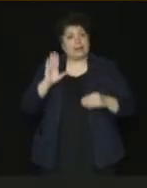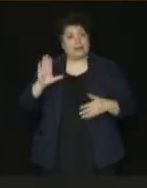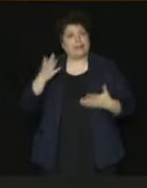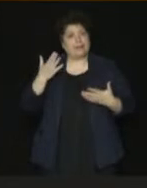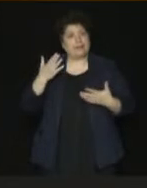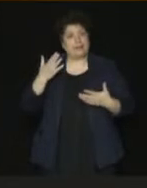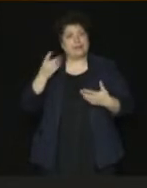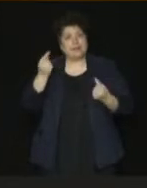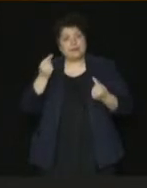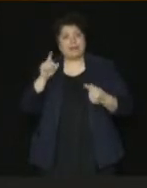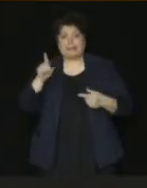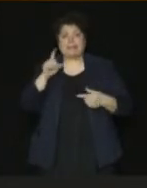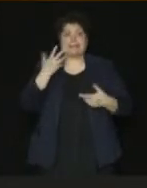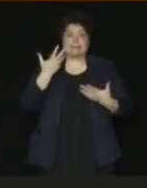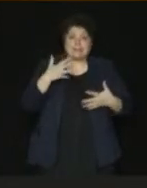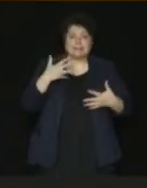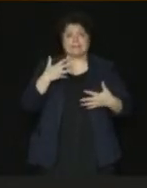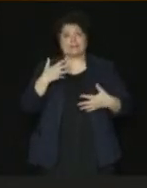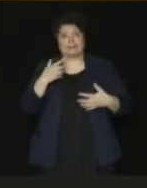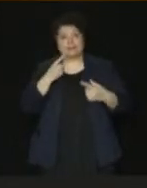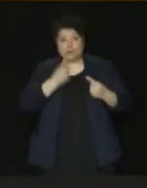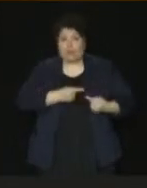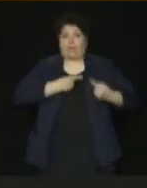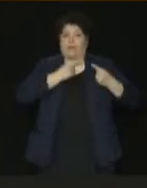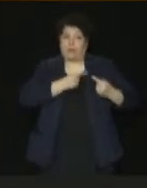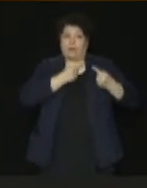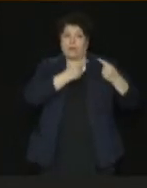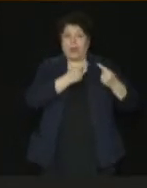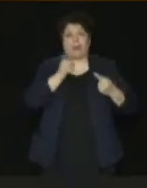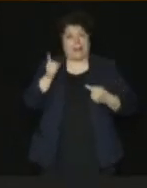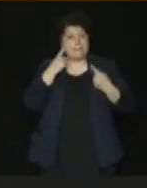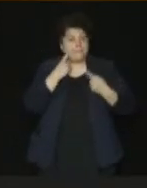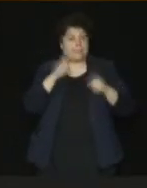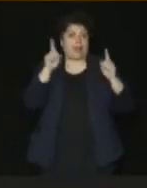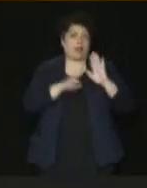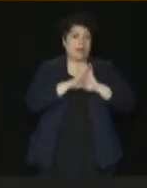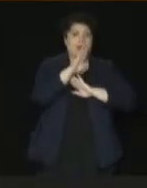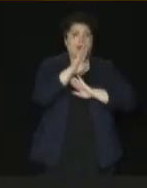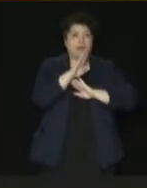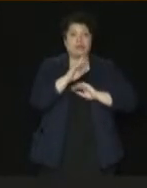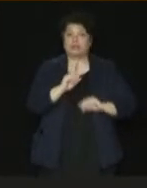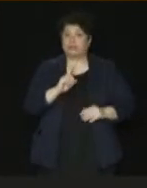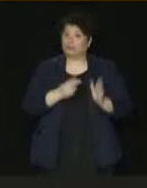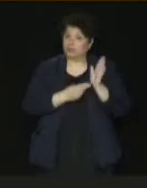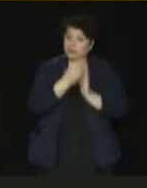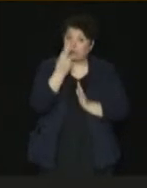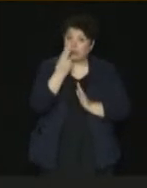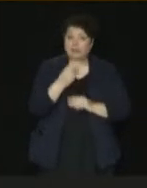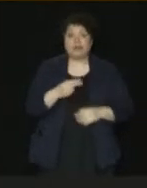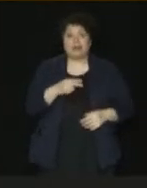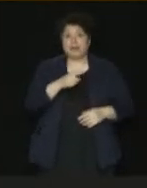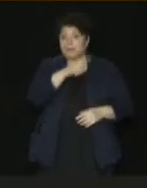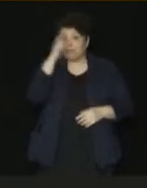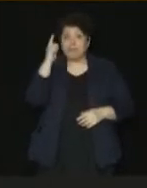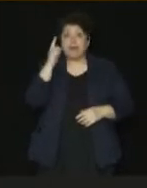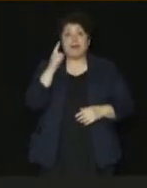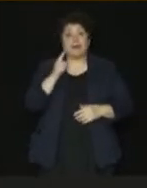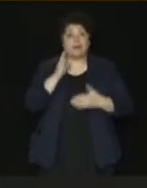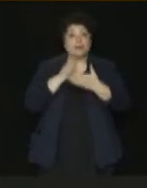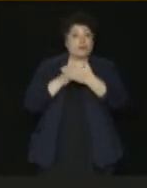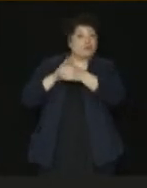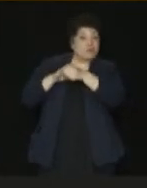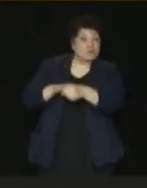hard-won victories through adversity. The difficult truth is this: anti-Black racism,